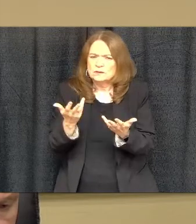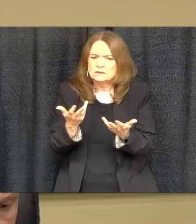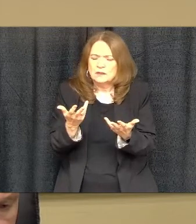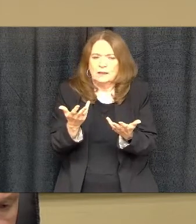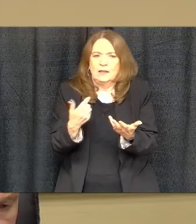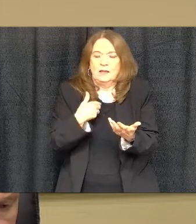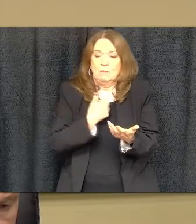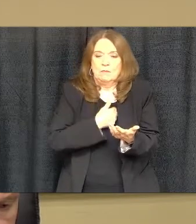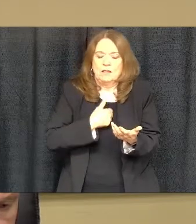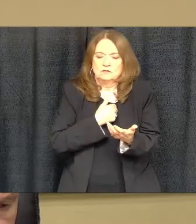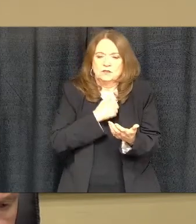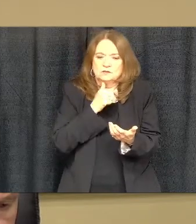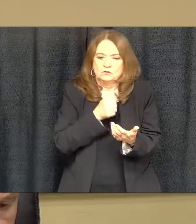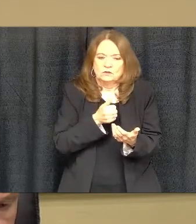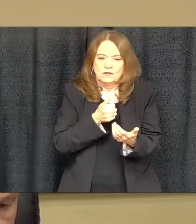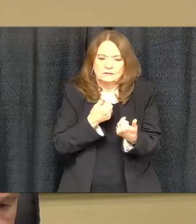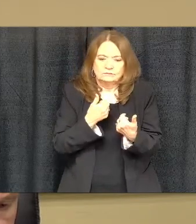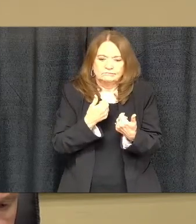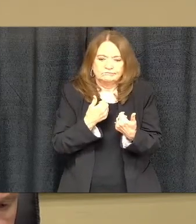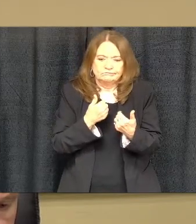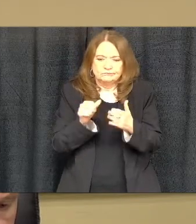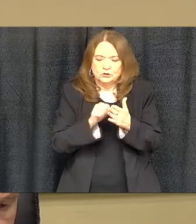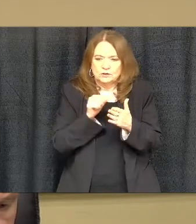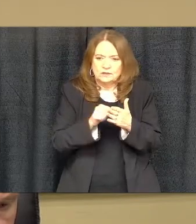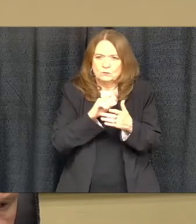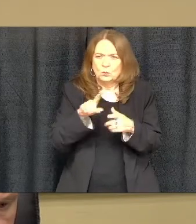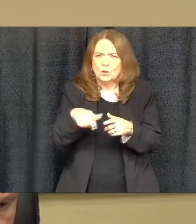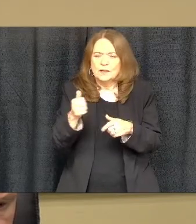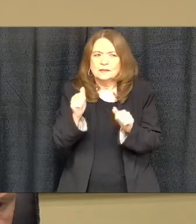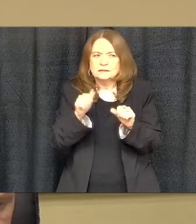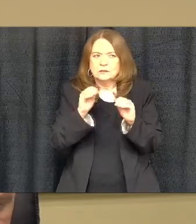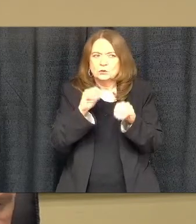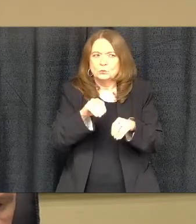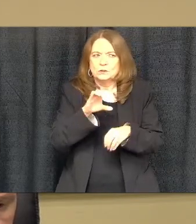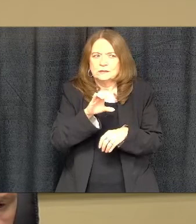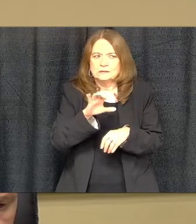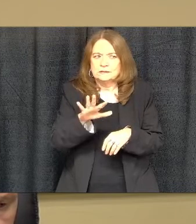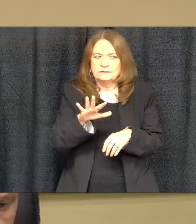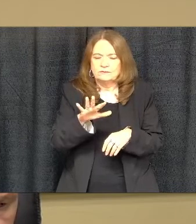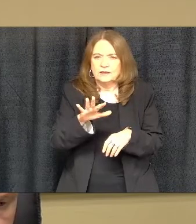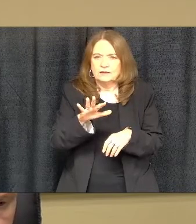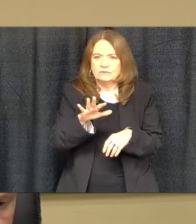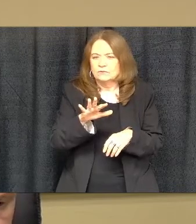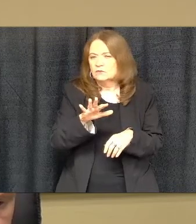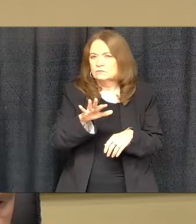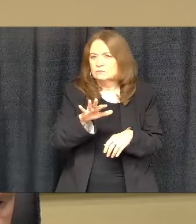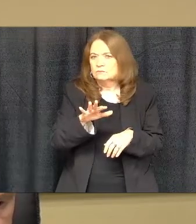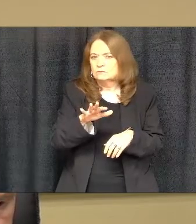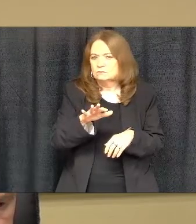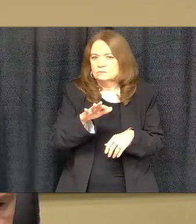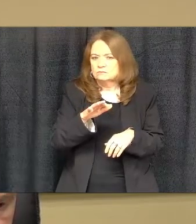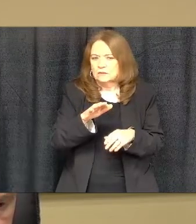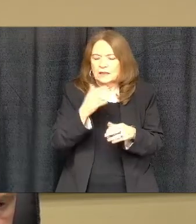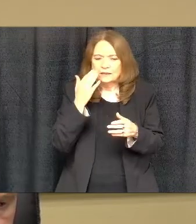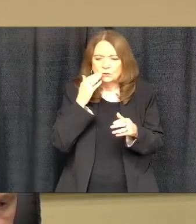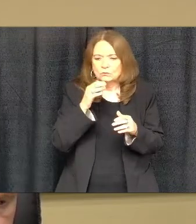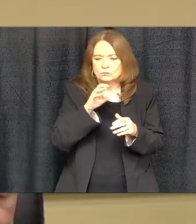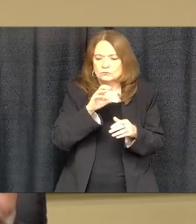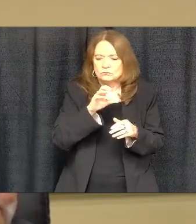I apologize for not having looked this up. What else can go in a C5 besides a storage unit? I know that's